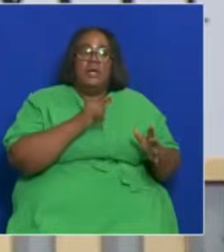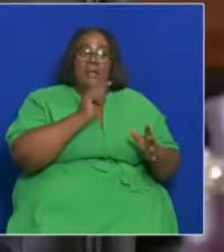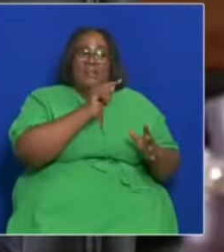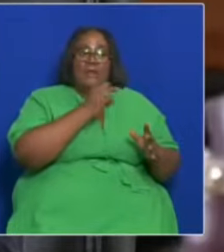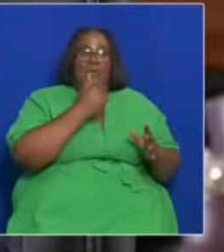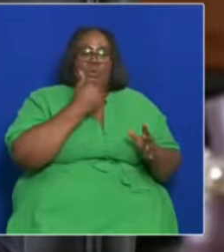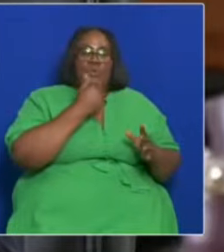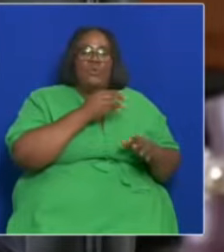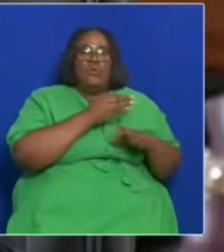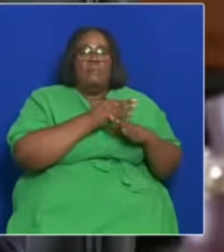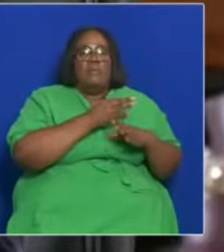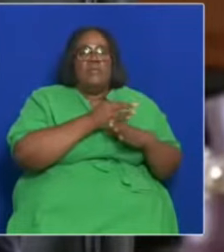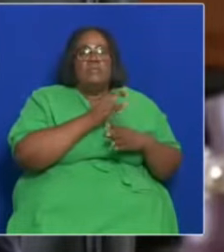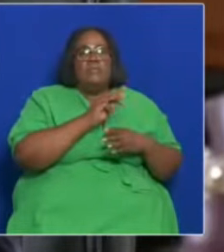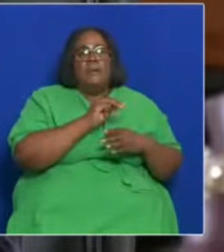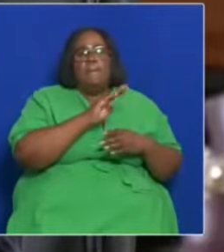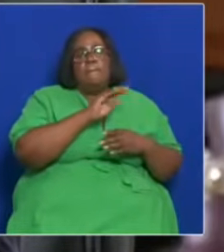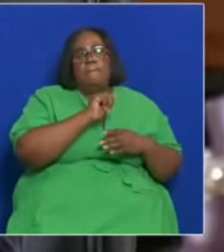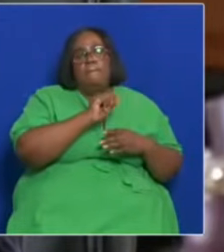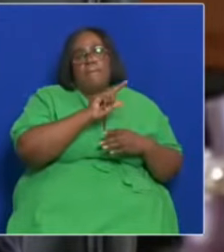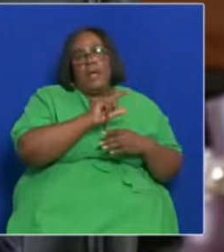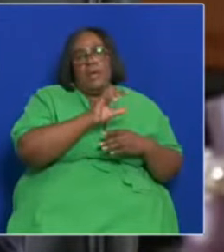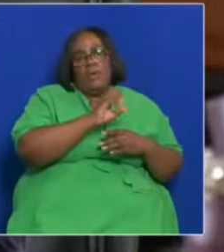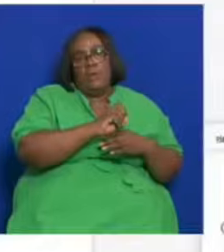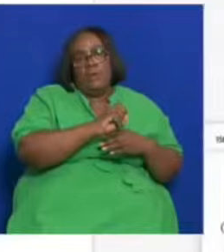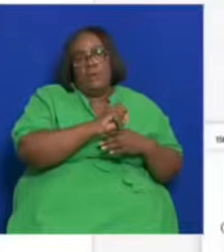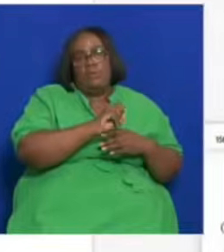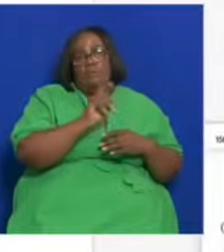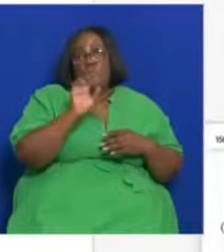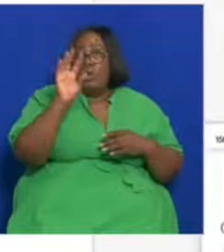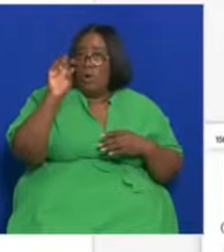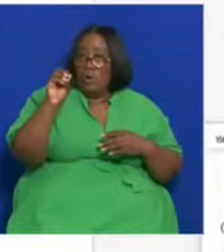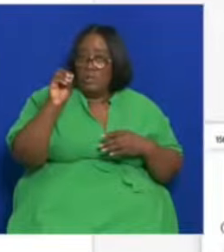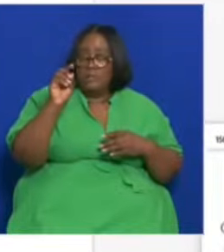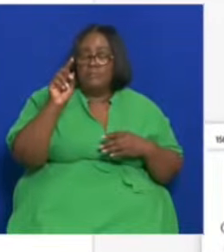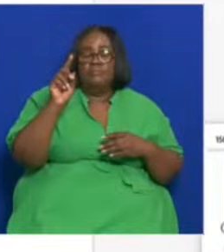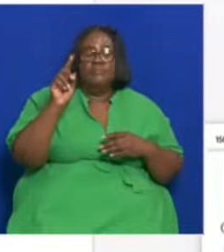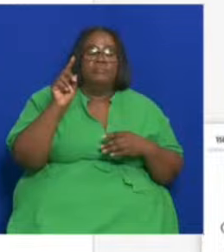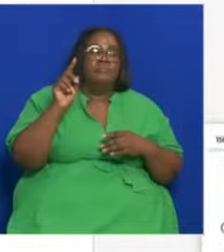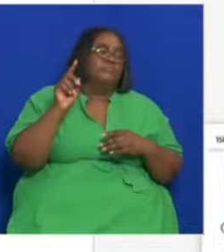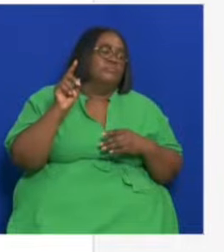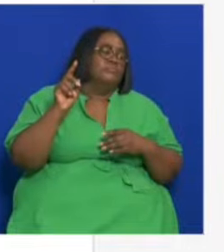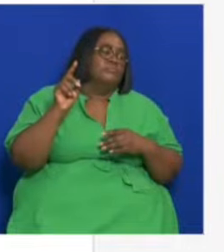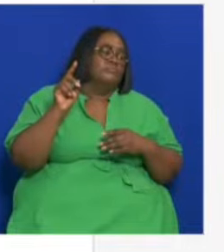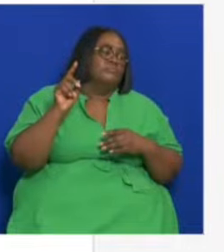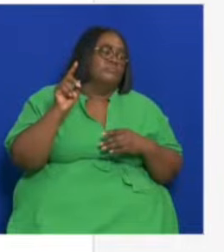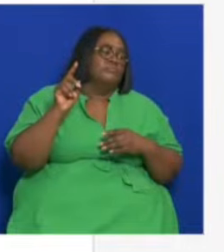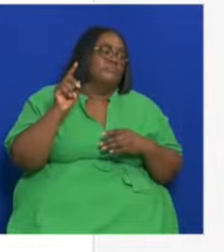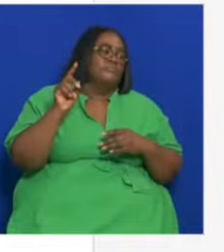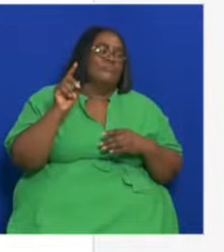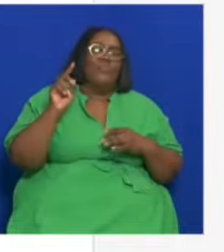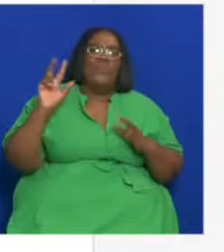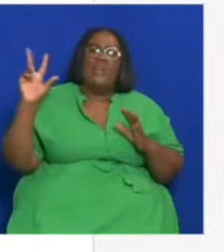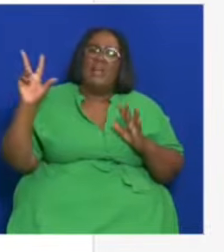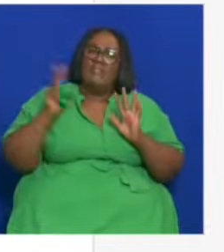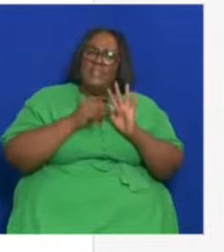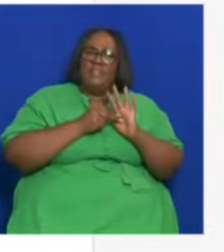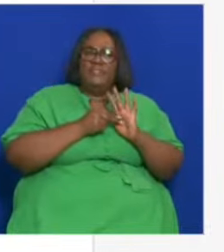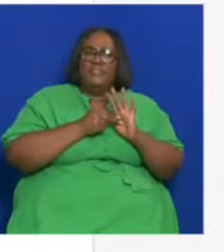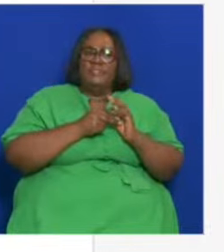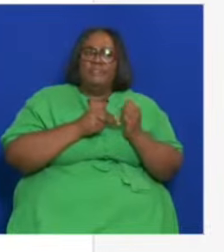And this is when he was being asked to produce an affidavit. And this is